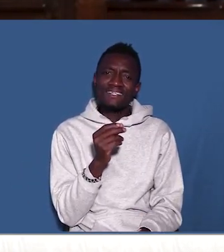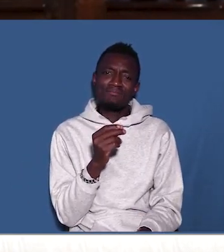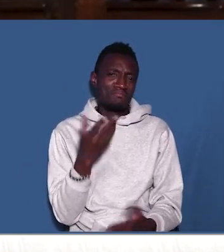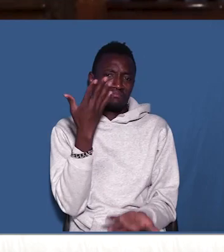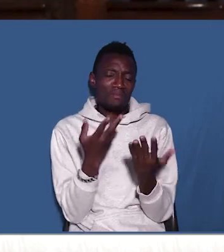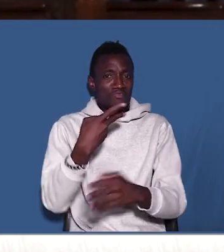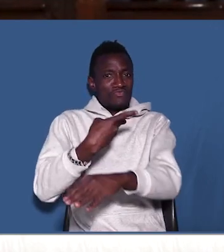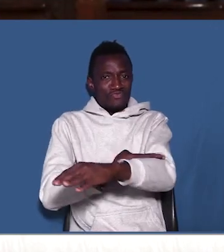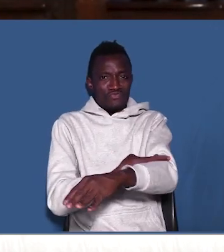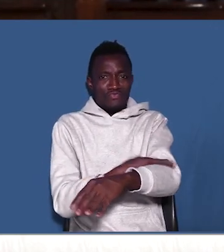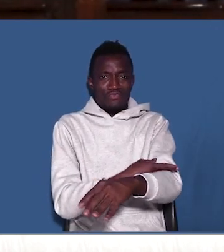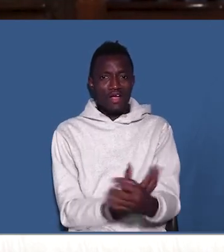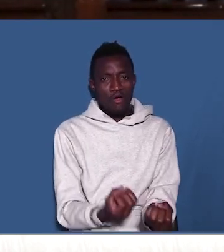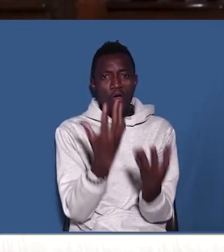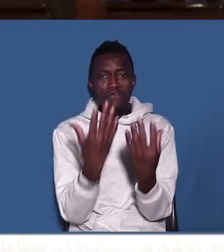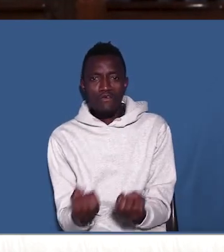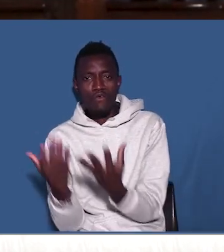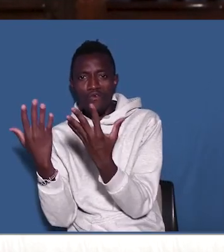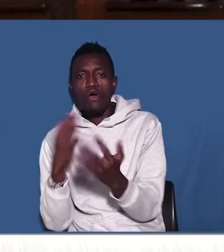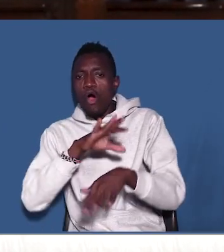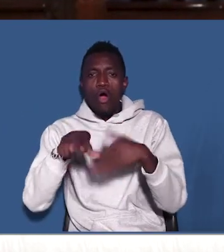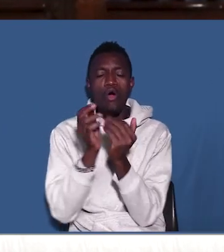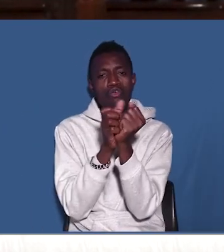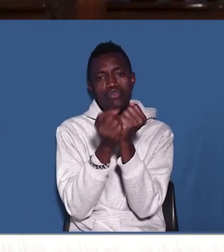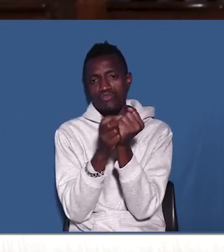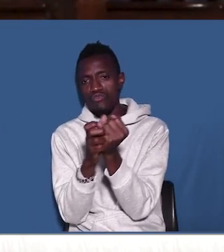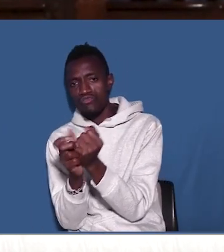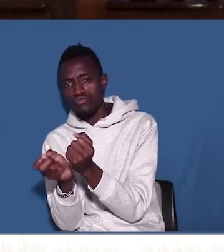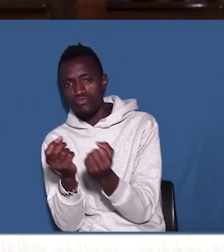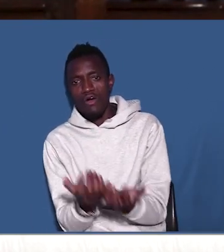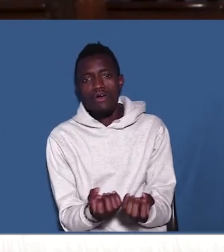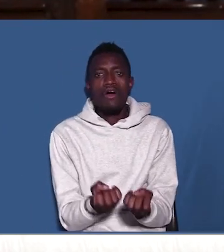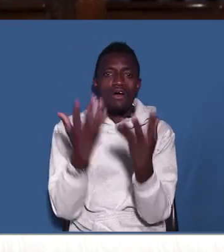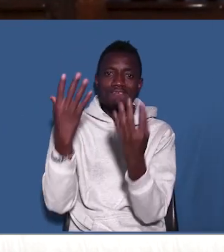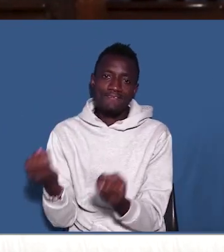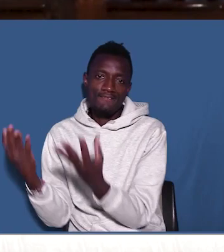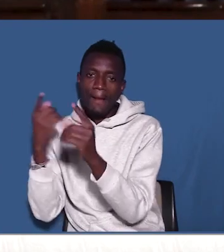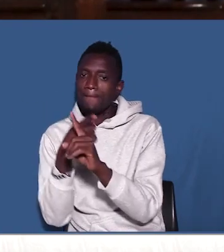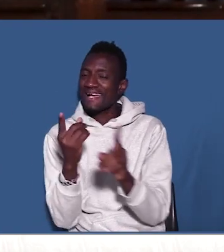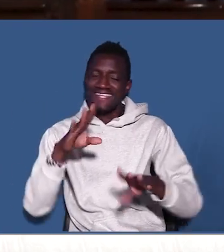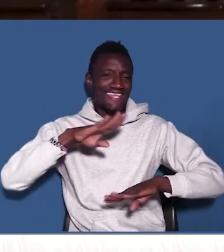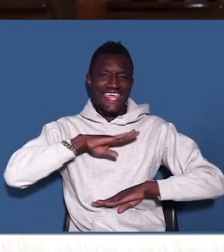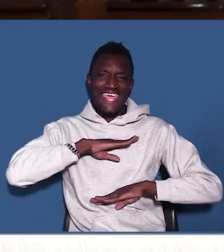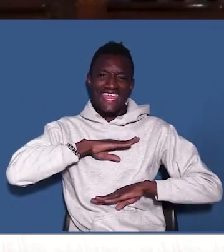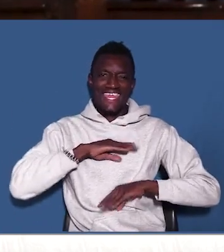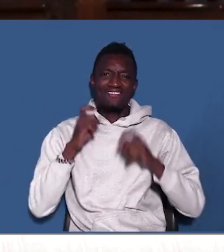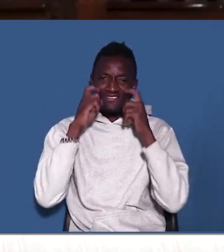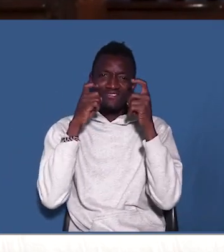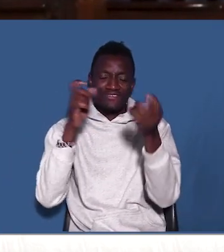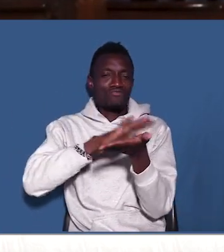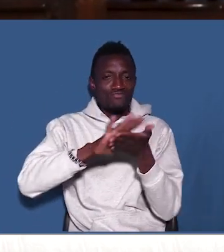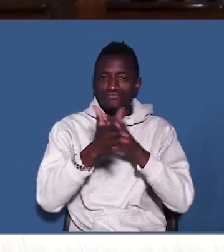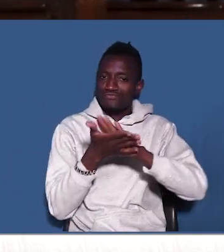perfect sacrifice was Jesus' death on the cross. And nothing else can be